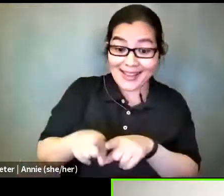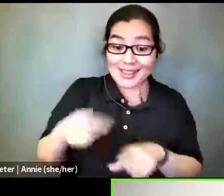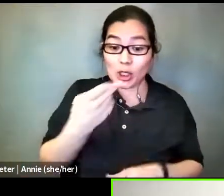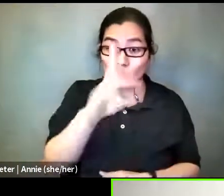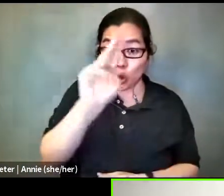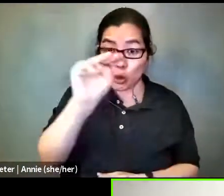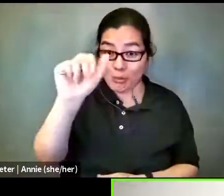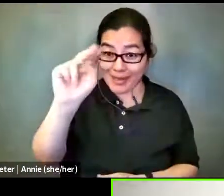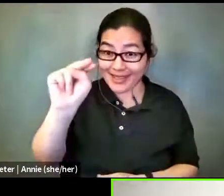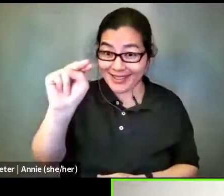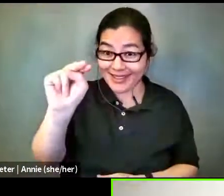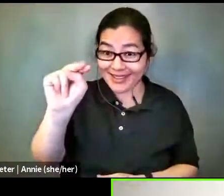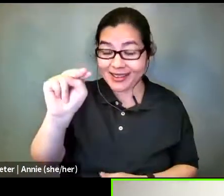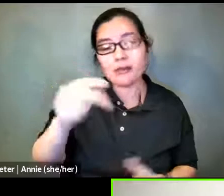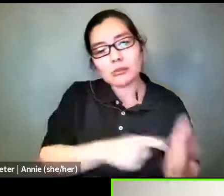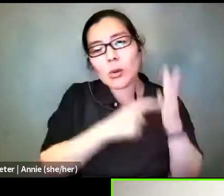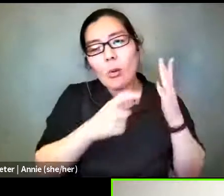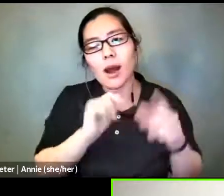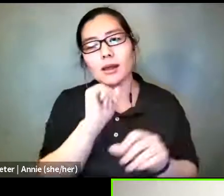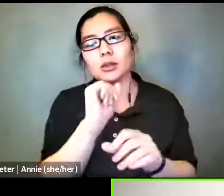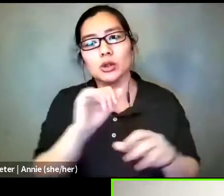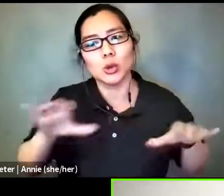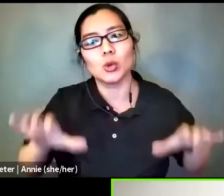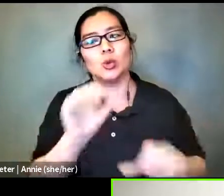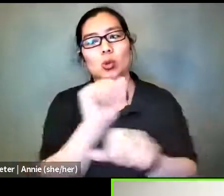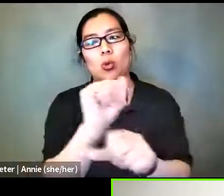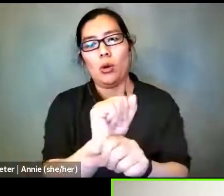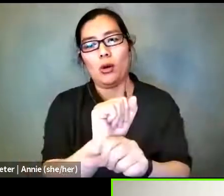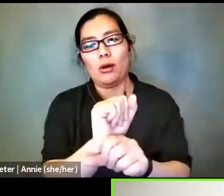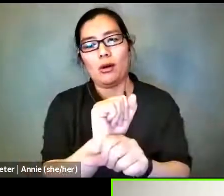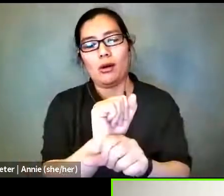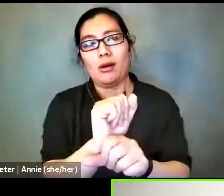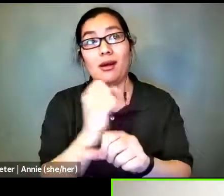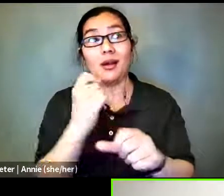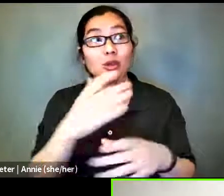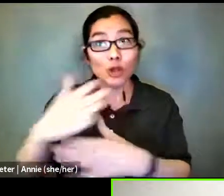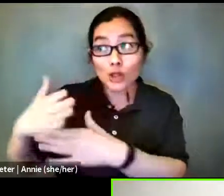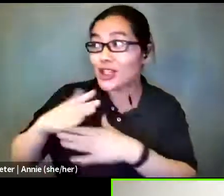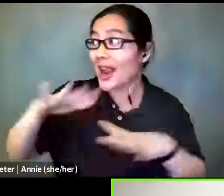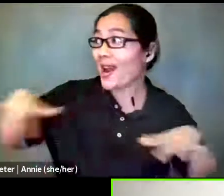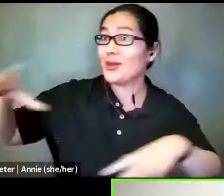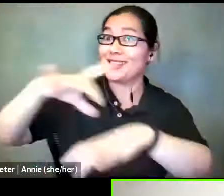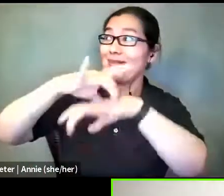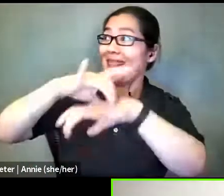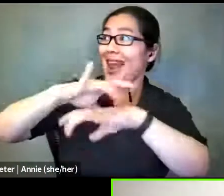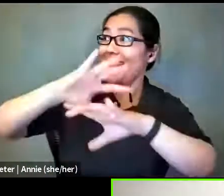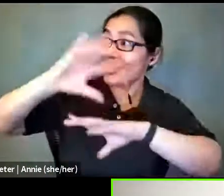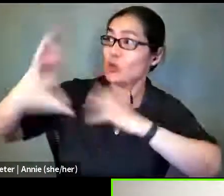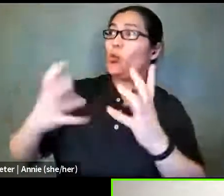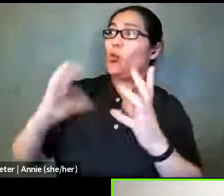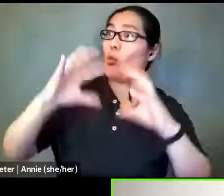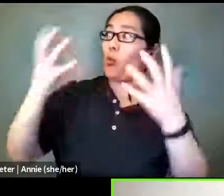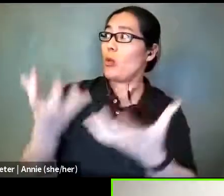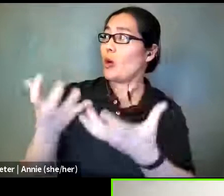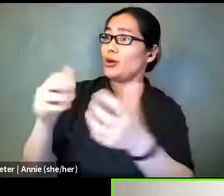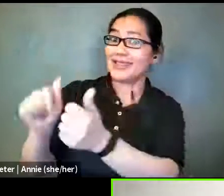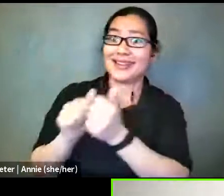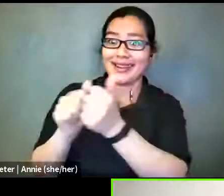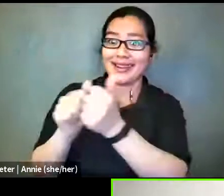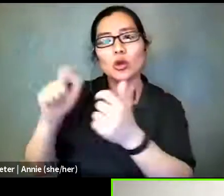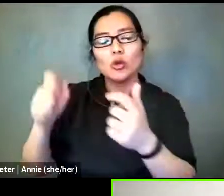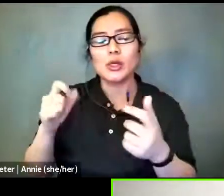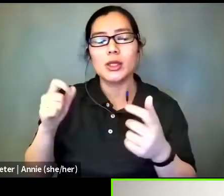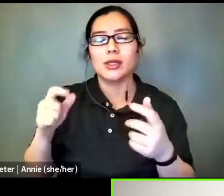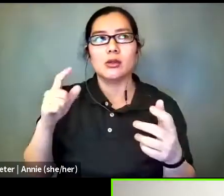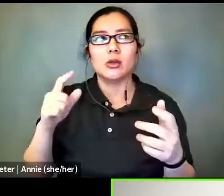this work, because for the time that we're all on this planet, we need to be thinking of everyone. So that's how